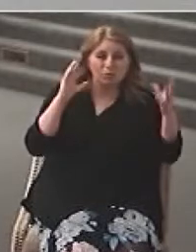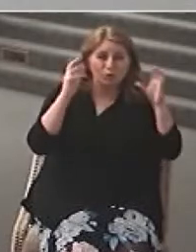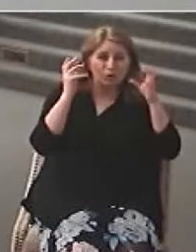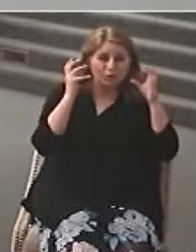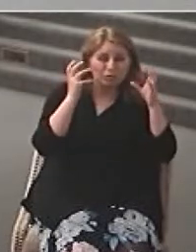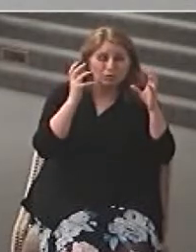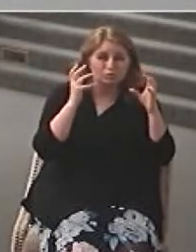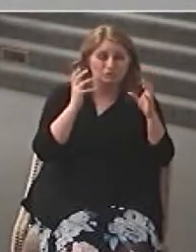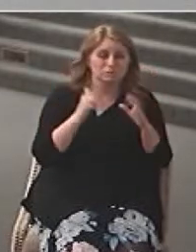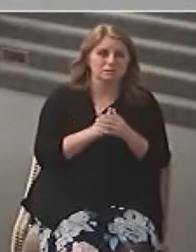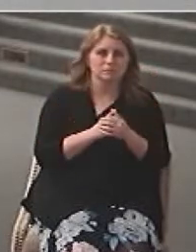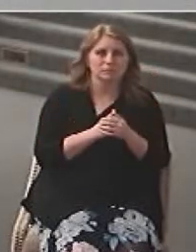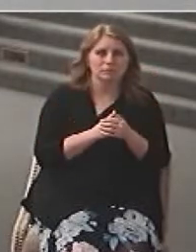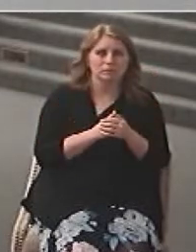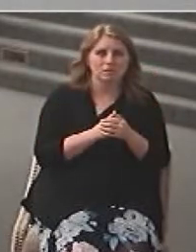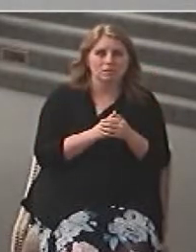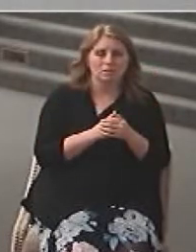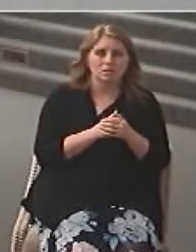that confused.